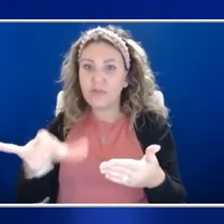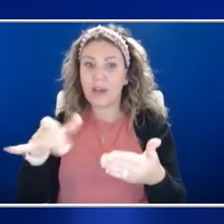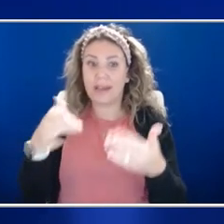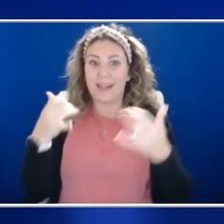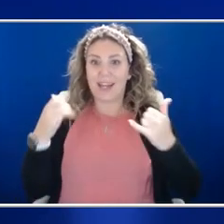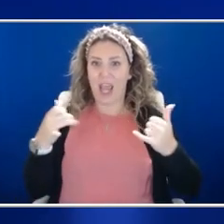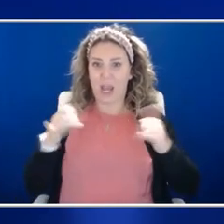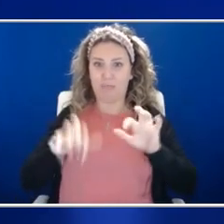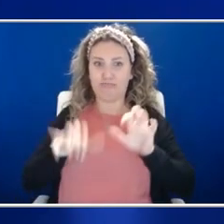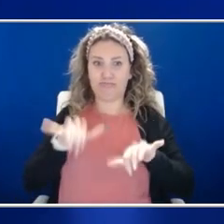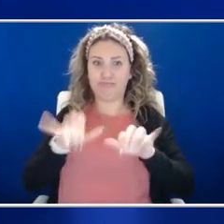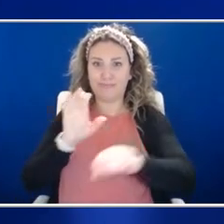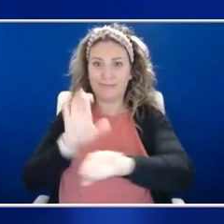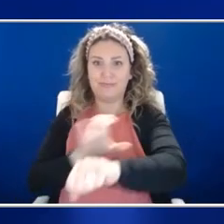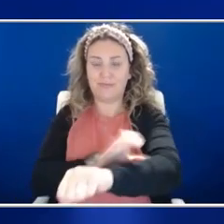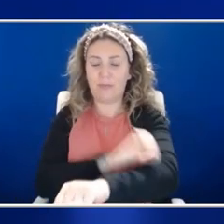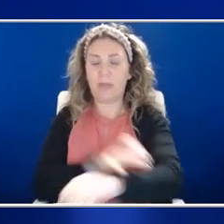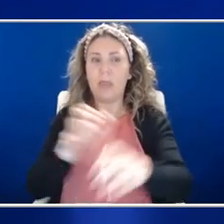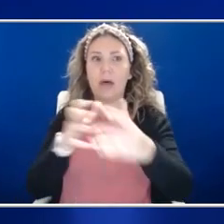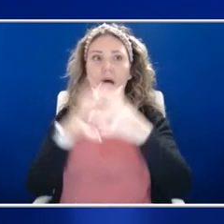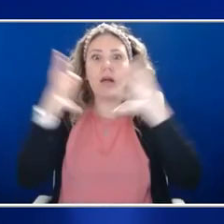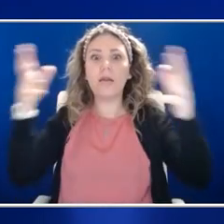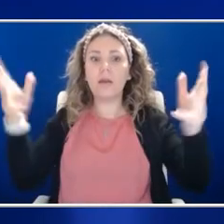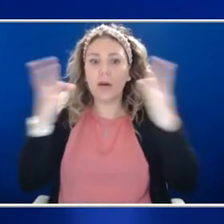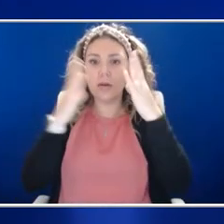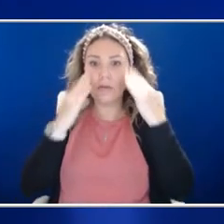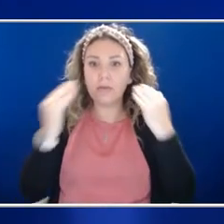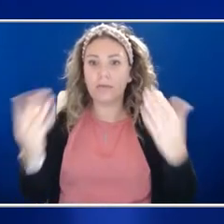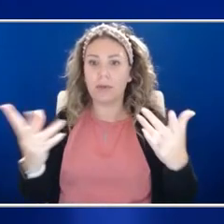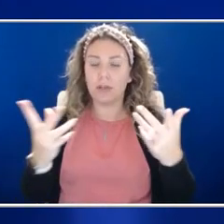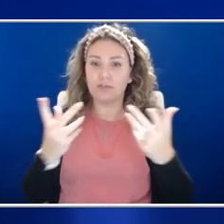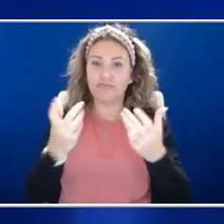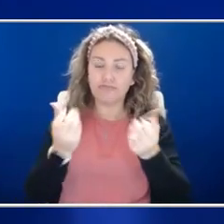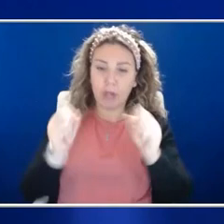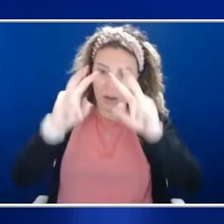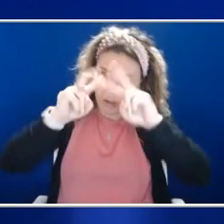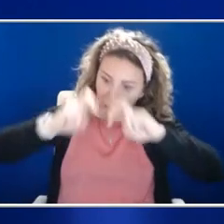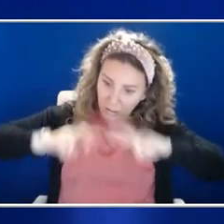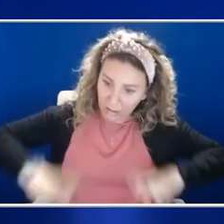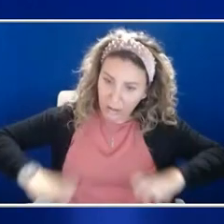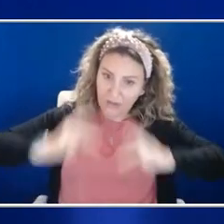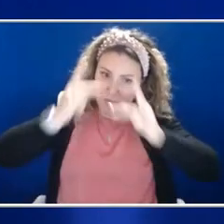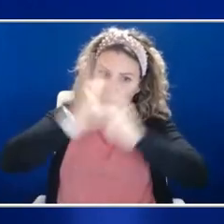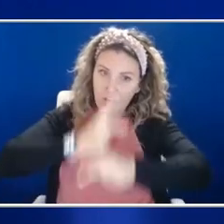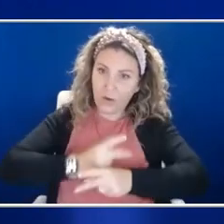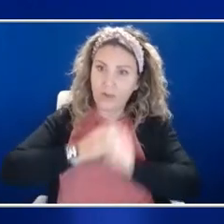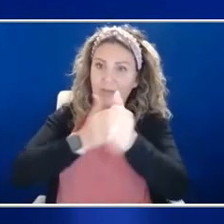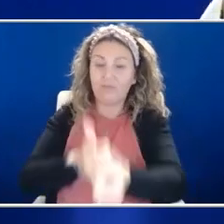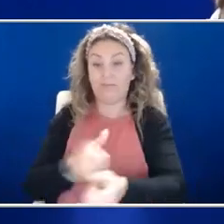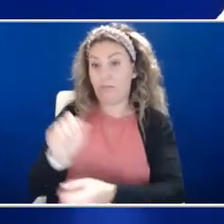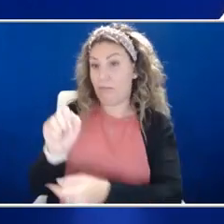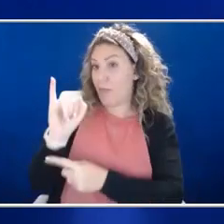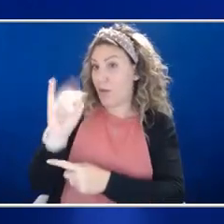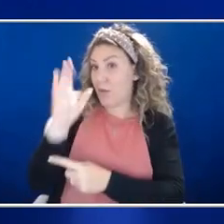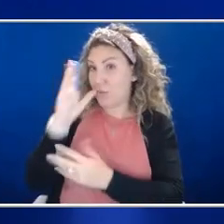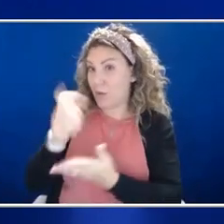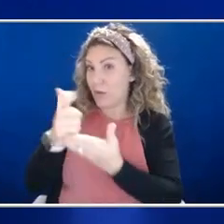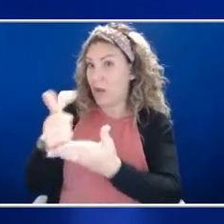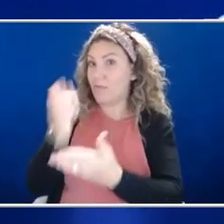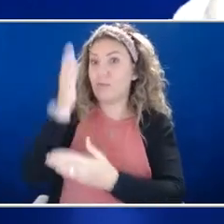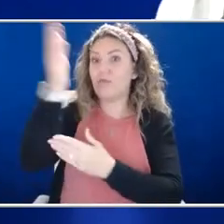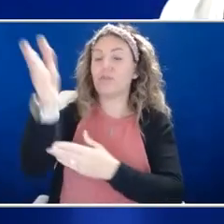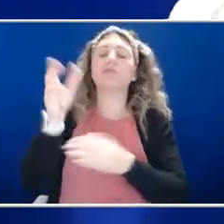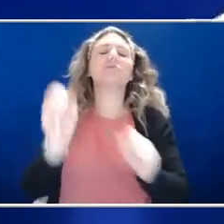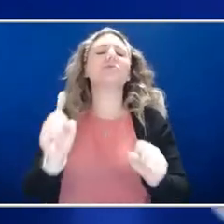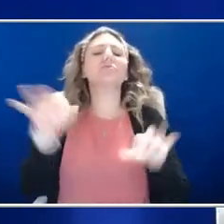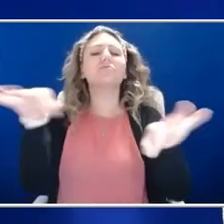immense amount of information, and trying to digest it all and keep track of it can be hard. Is AI going to help us with that in the future? And talk to us a little bit